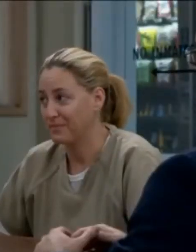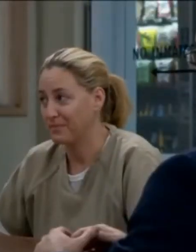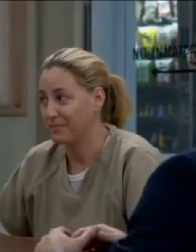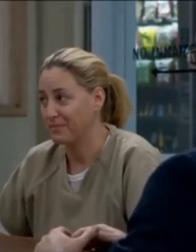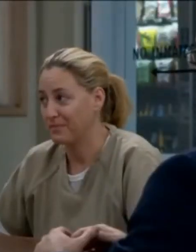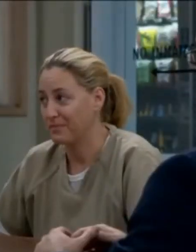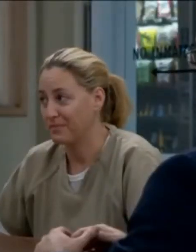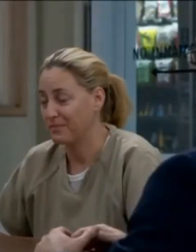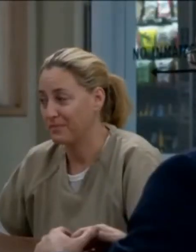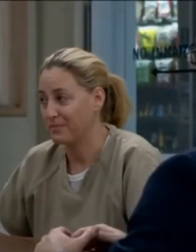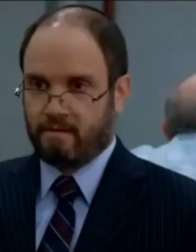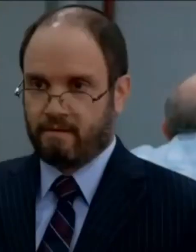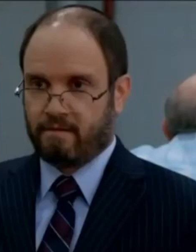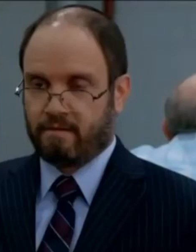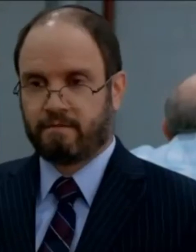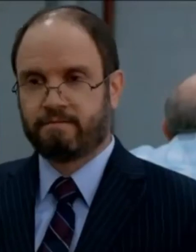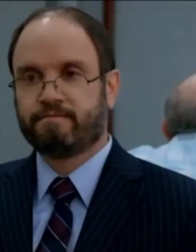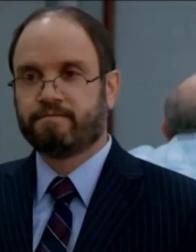Can I be a Jew?